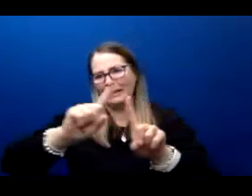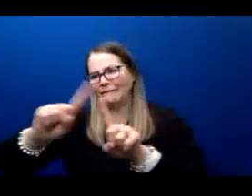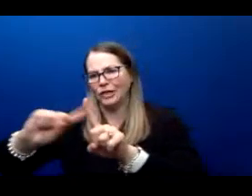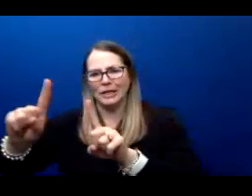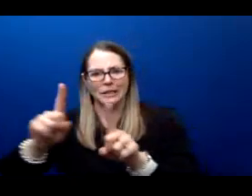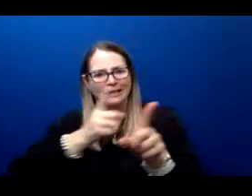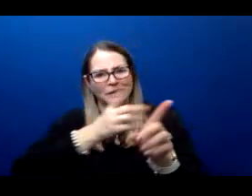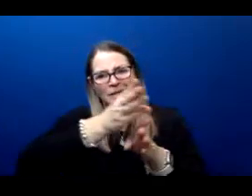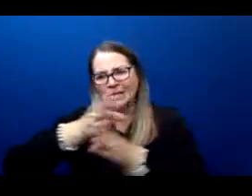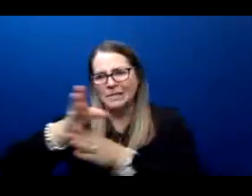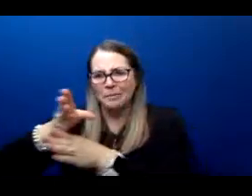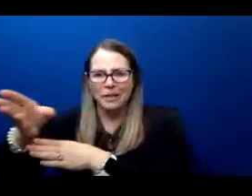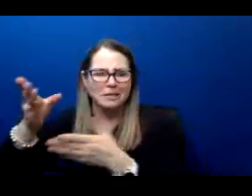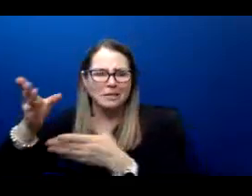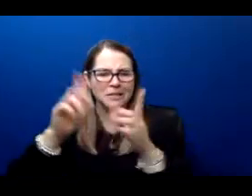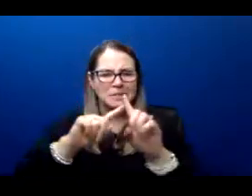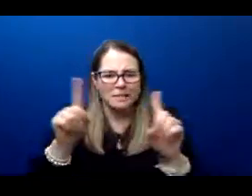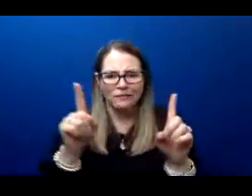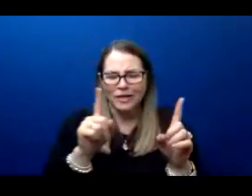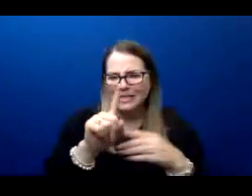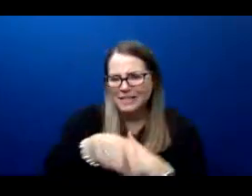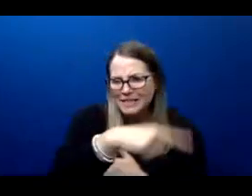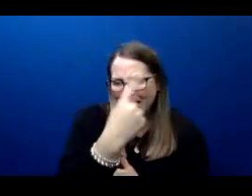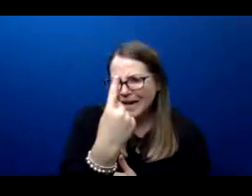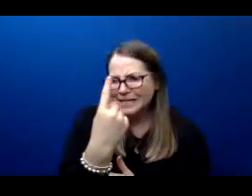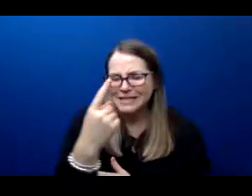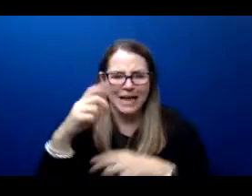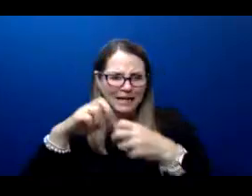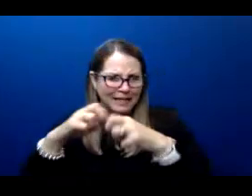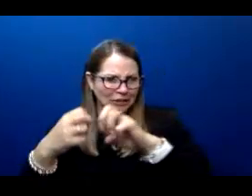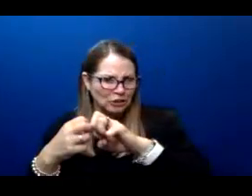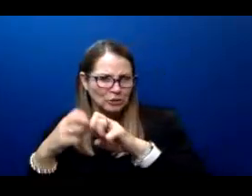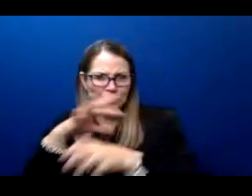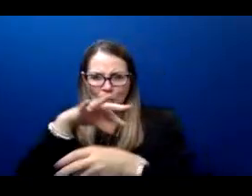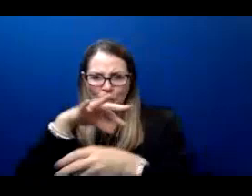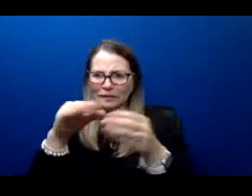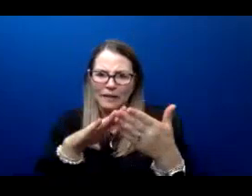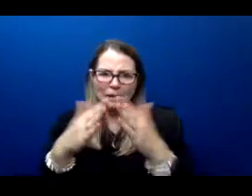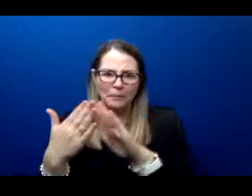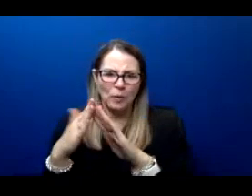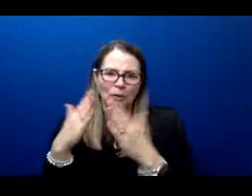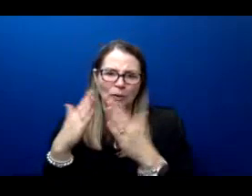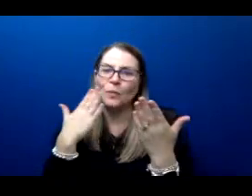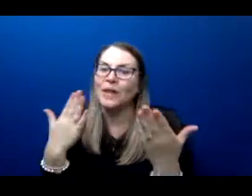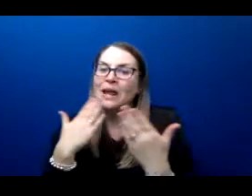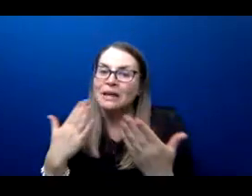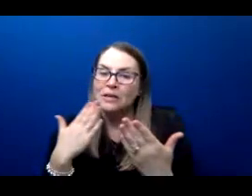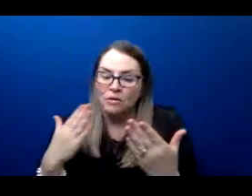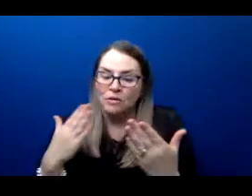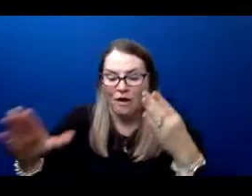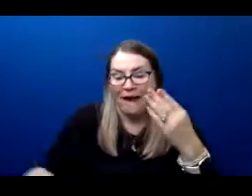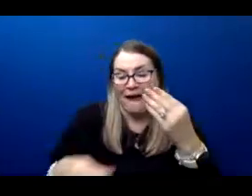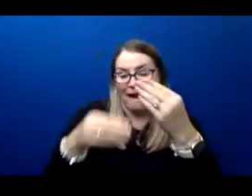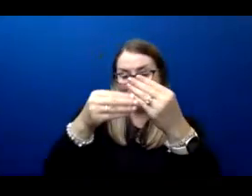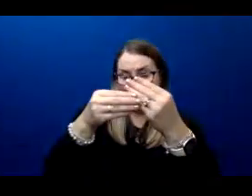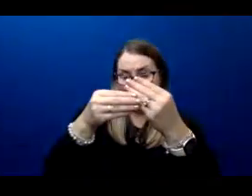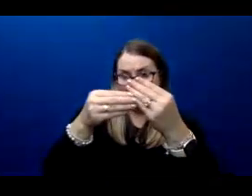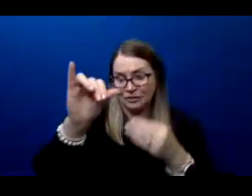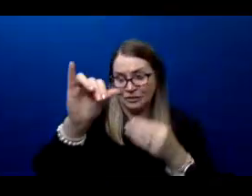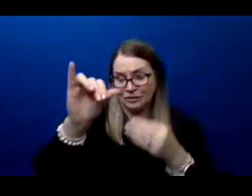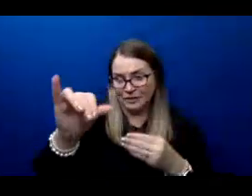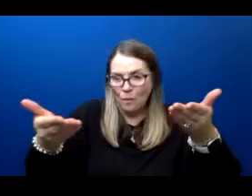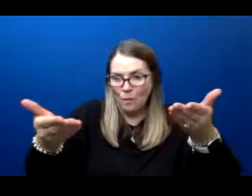maybe months awareness dates that are happening in different issues within our community. So thank you both so much for adding to that. Welcome to our